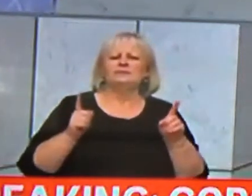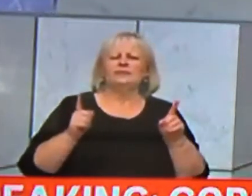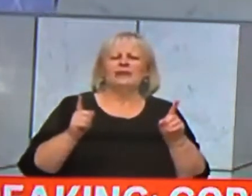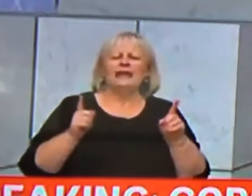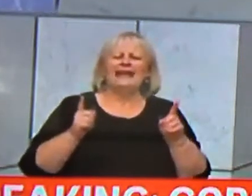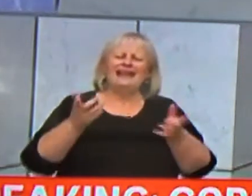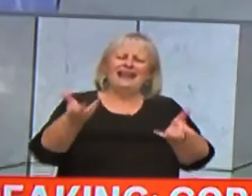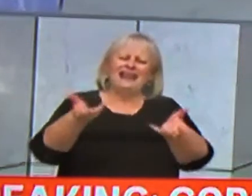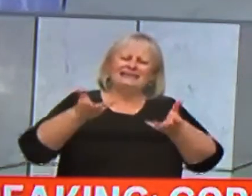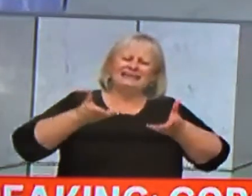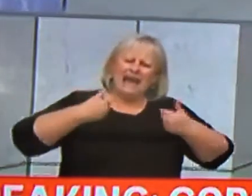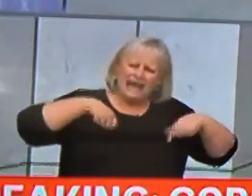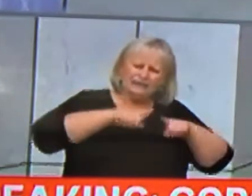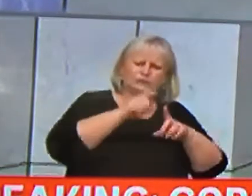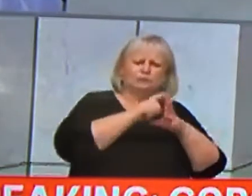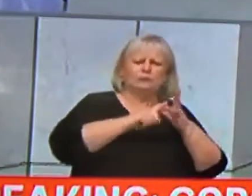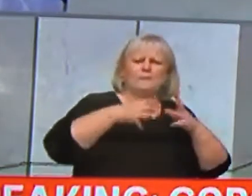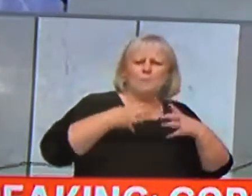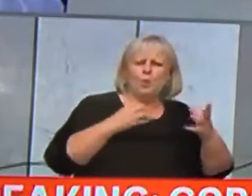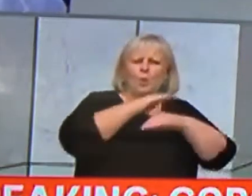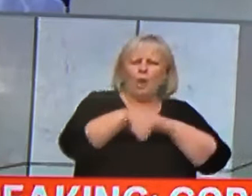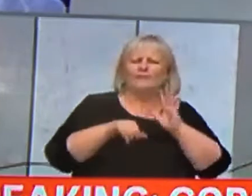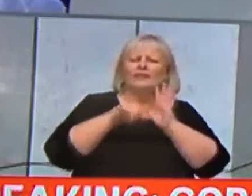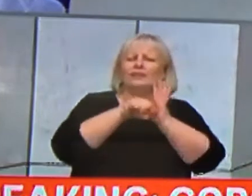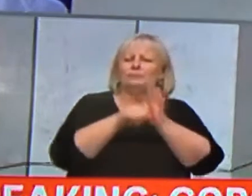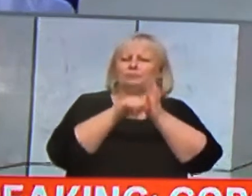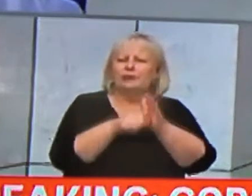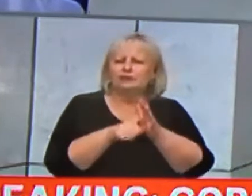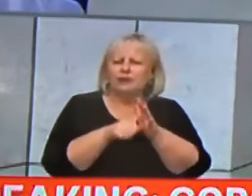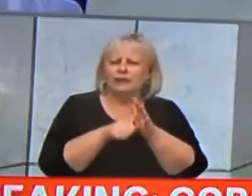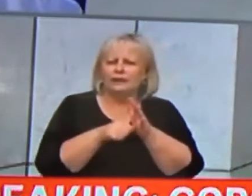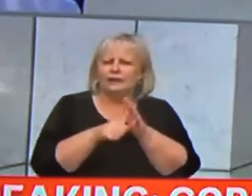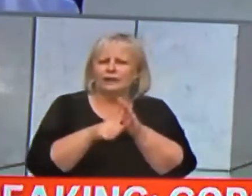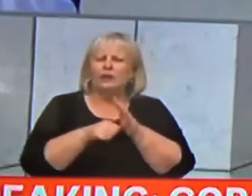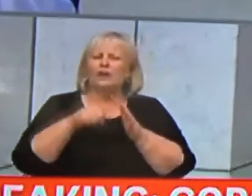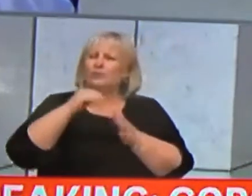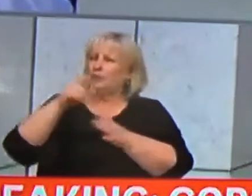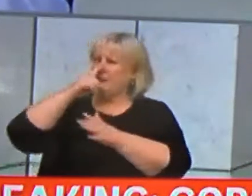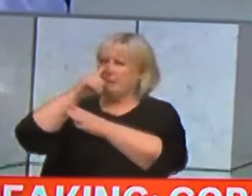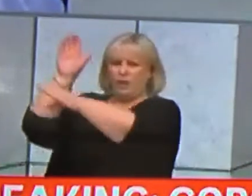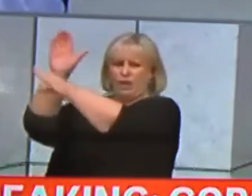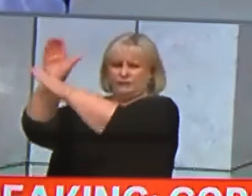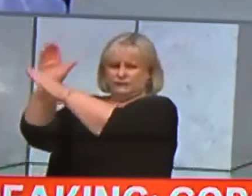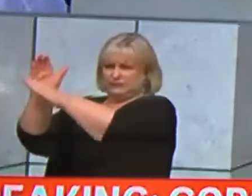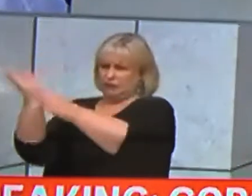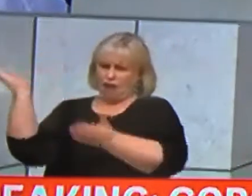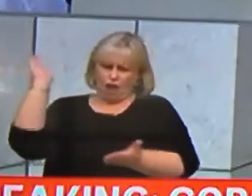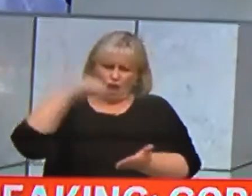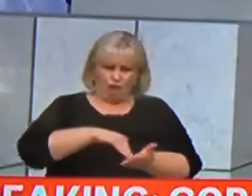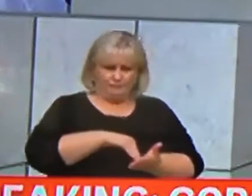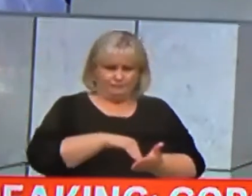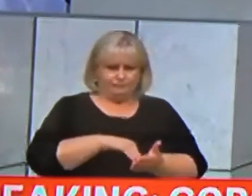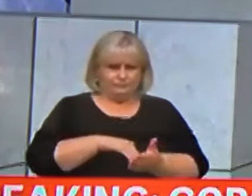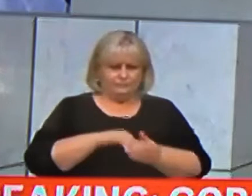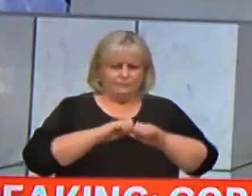enables us to deal with the increasing pressure we have from Australians coming home. And the reason we